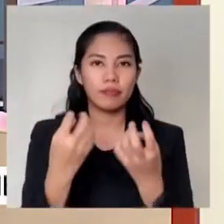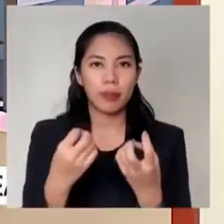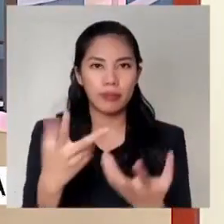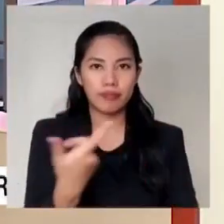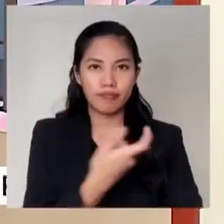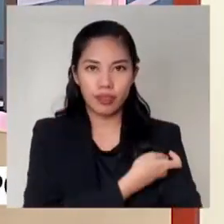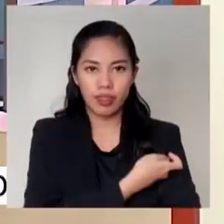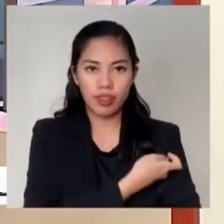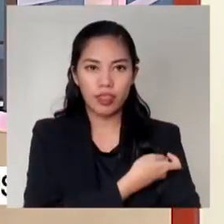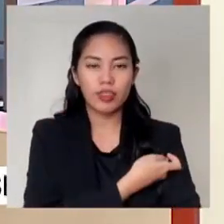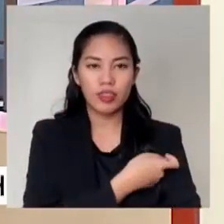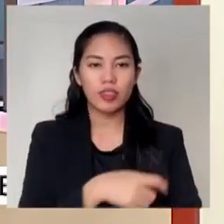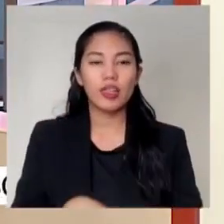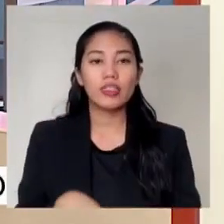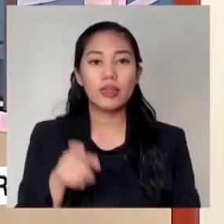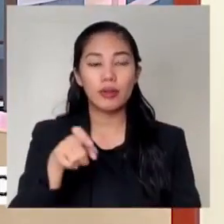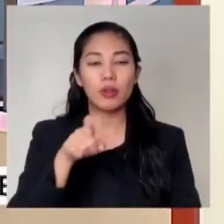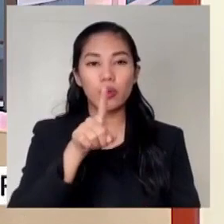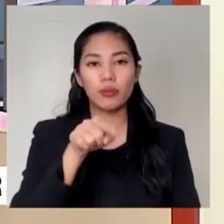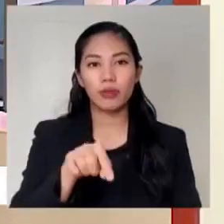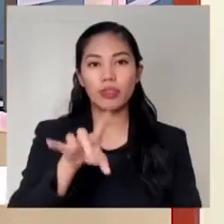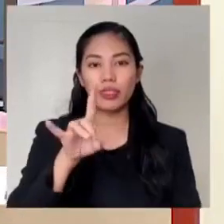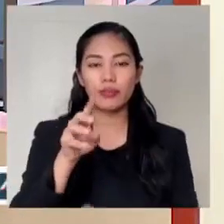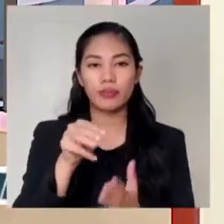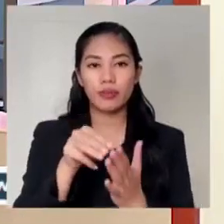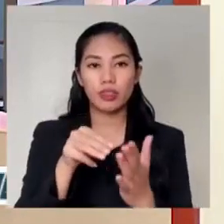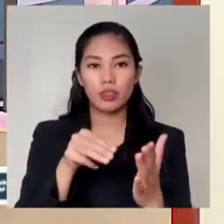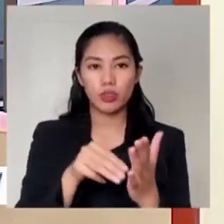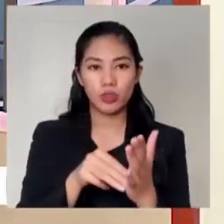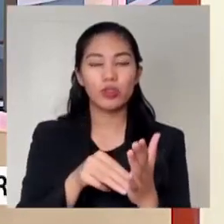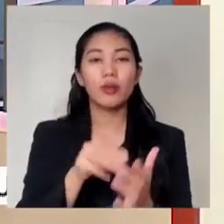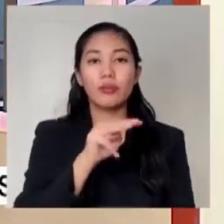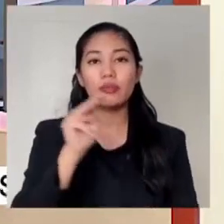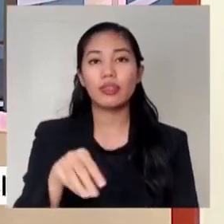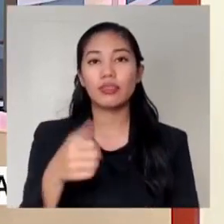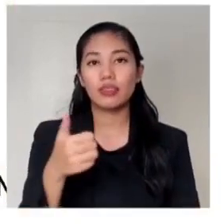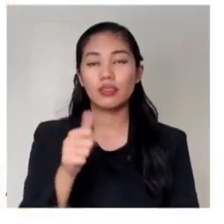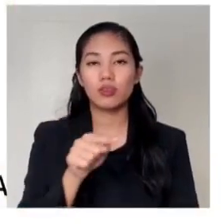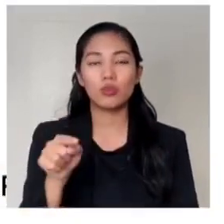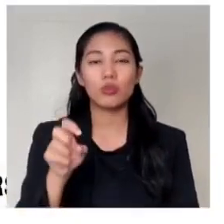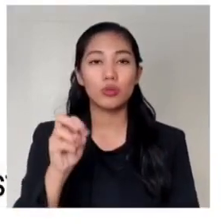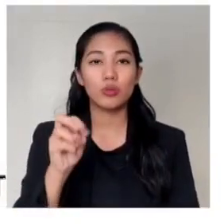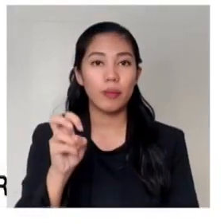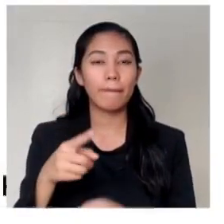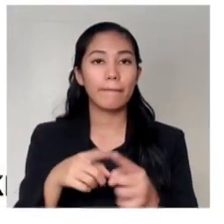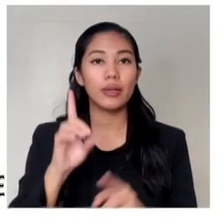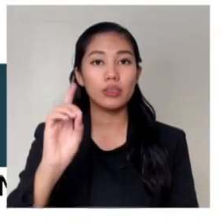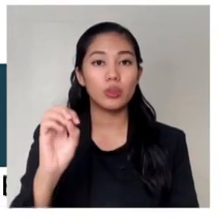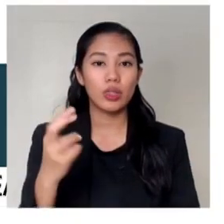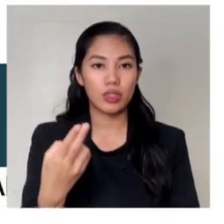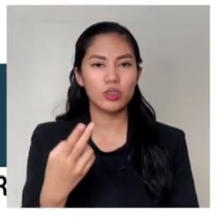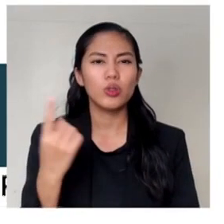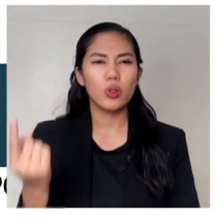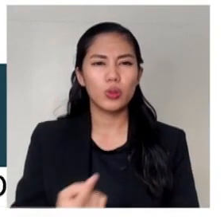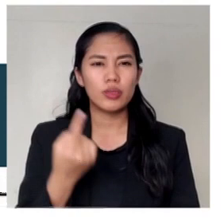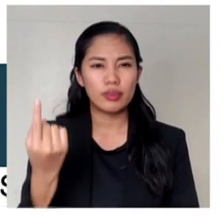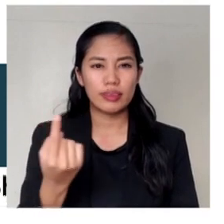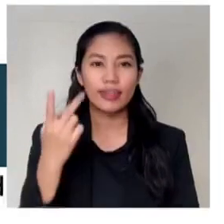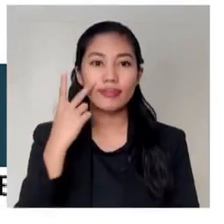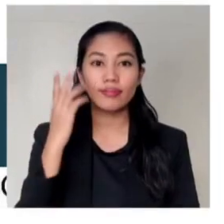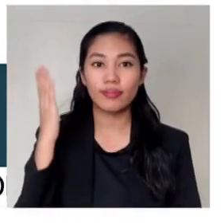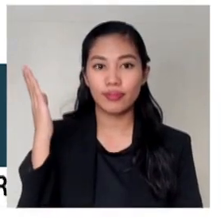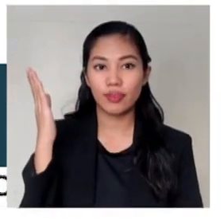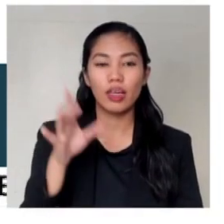inoculate 1.8 million individuals from March 10 to 12, but the health department says only 800,000 were able to get their